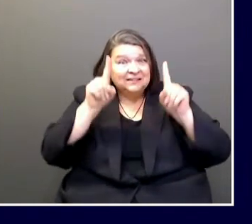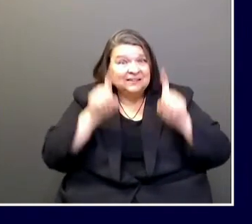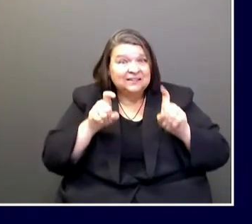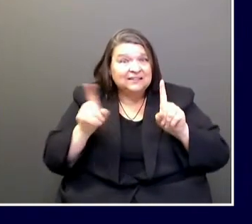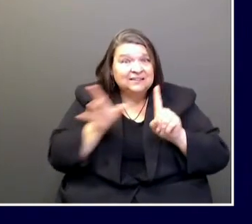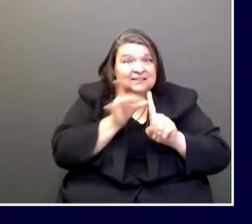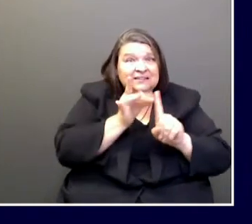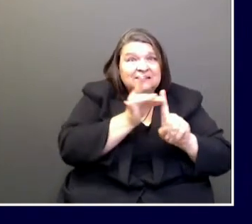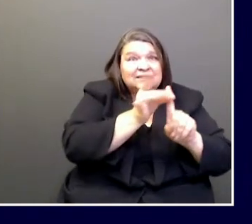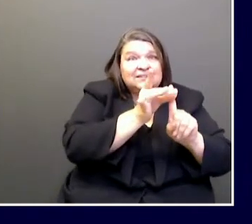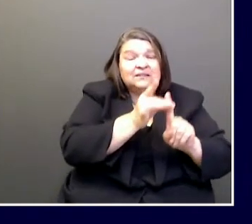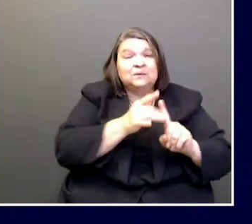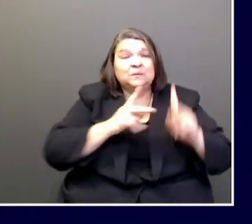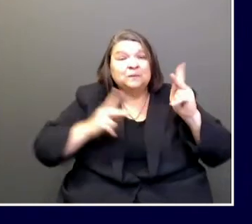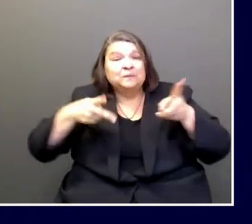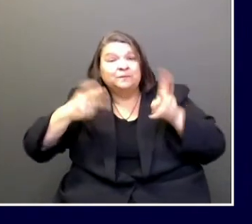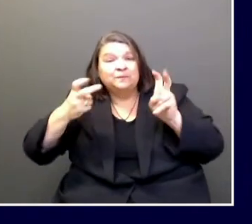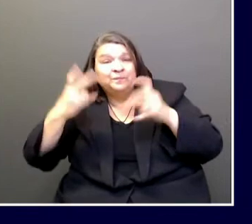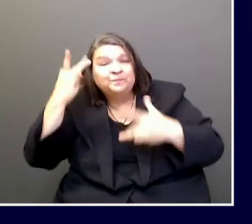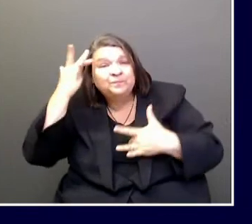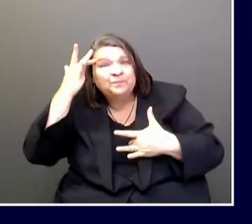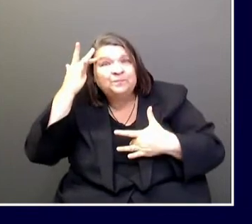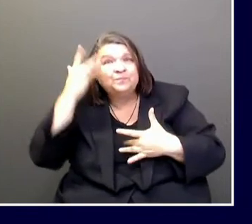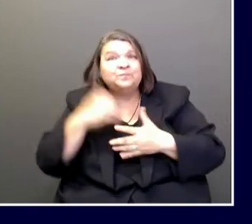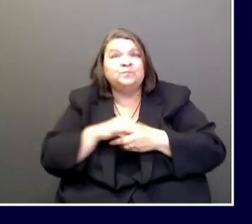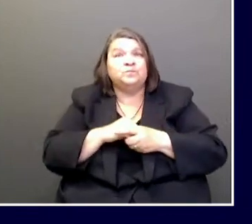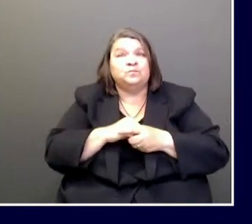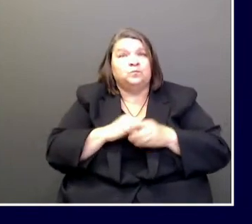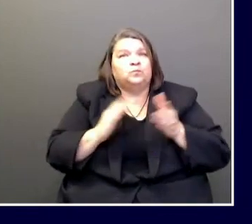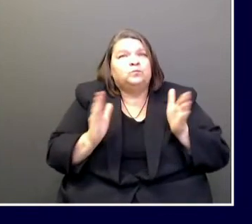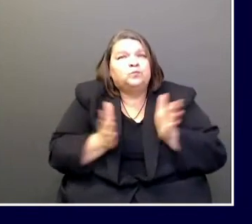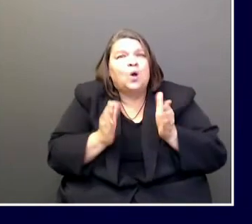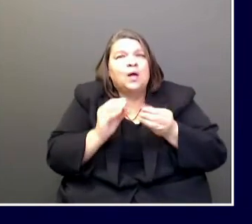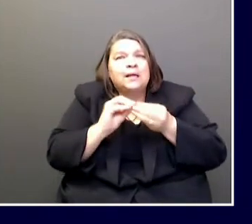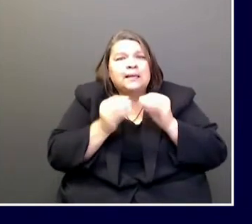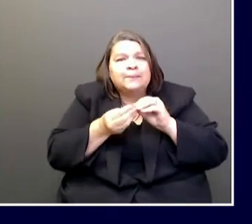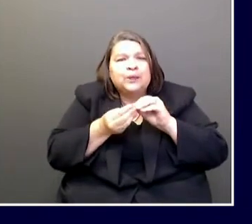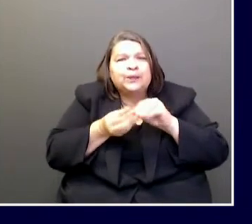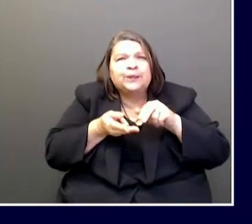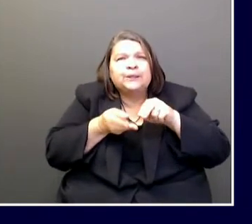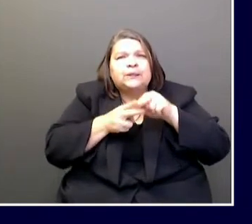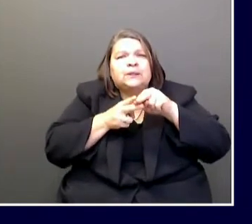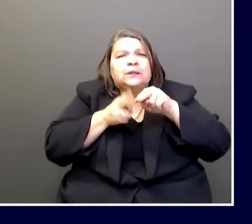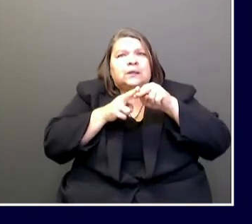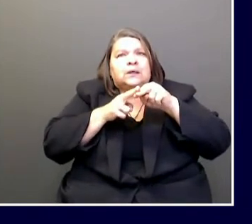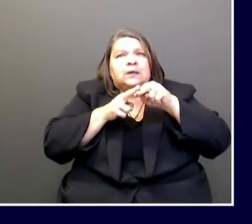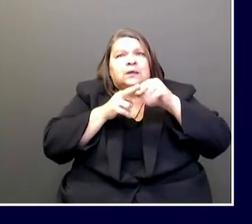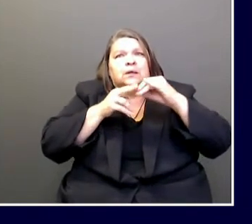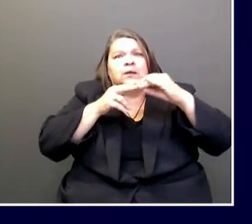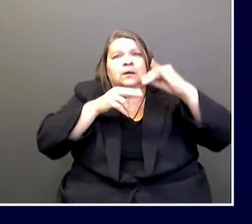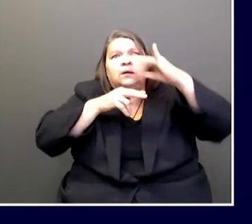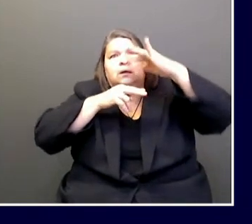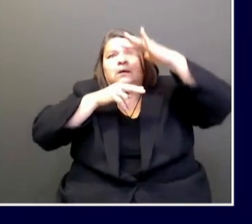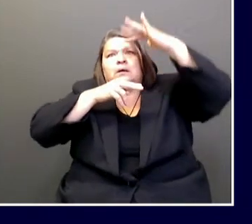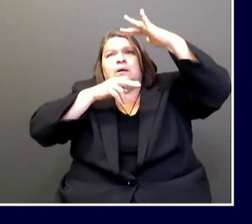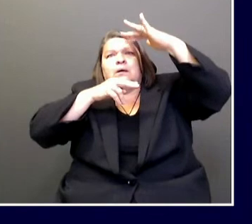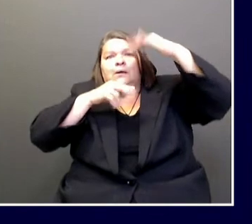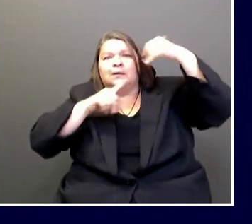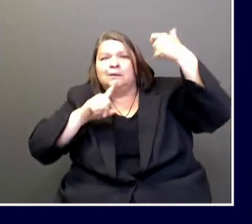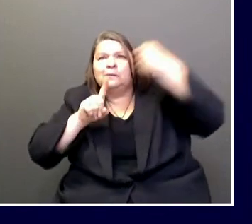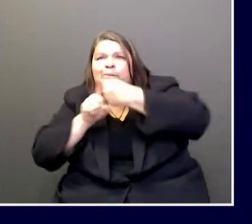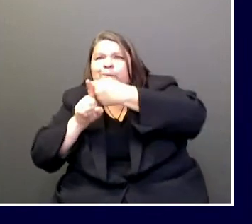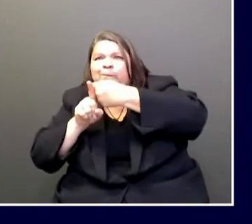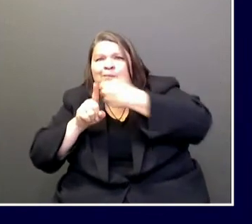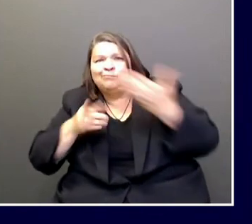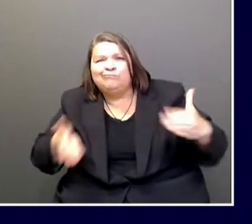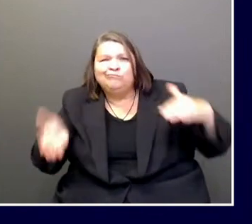these designations are made. It's kind of the law of small numbers, if you will. We're keeping a really close eye on that